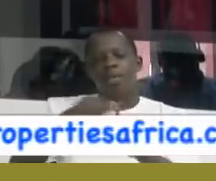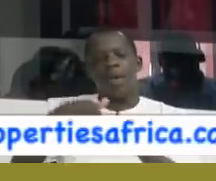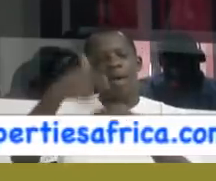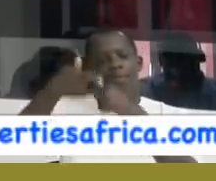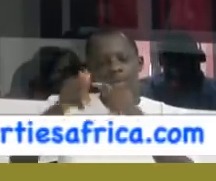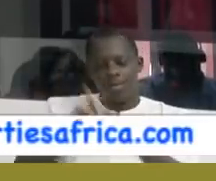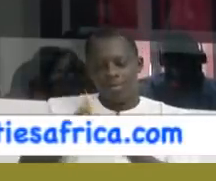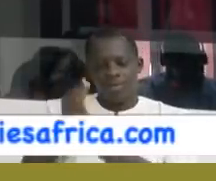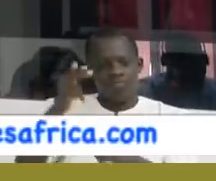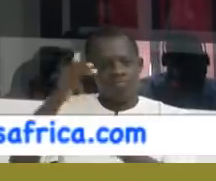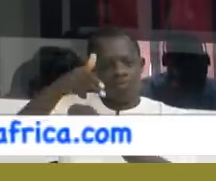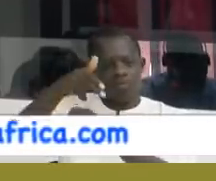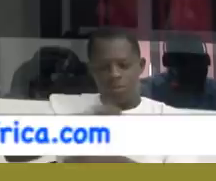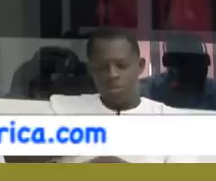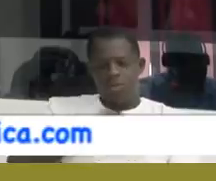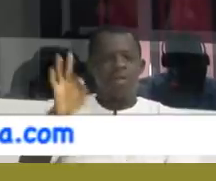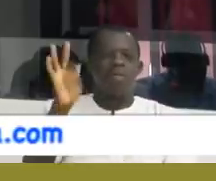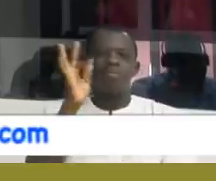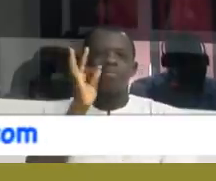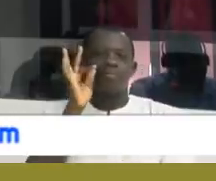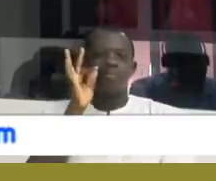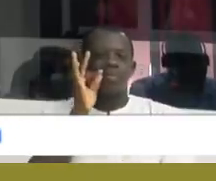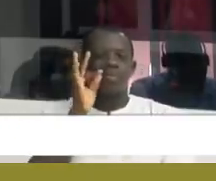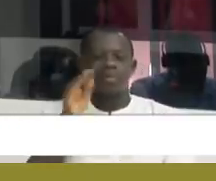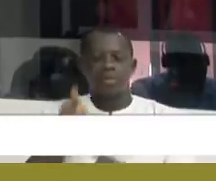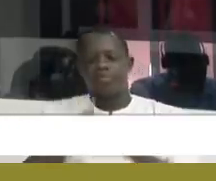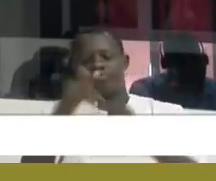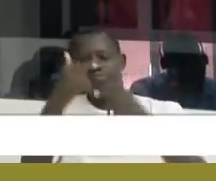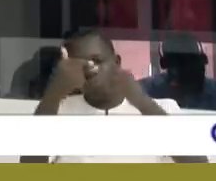shot. And he responded as follows.